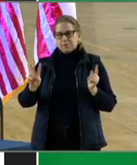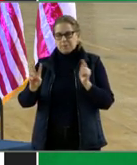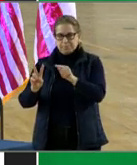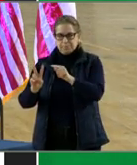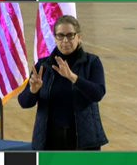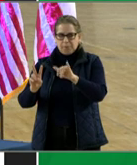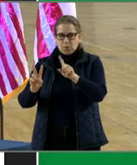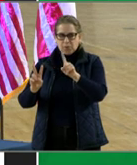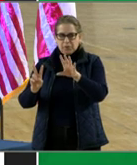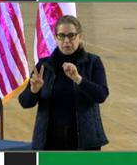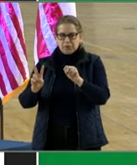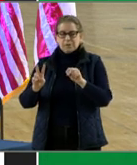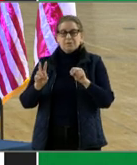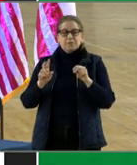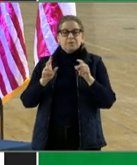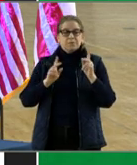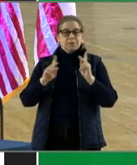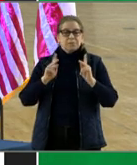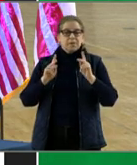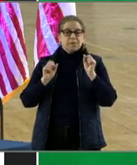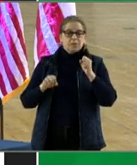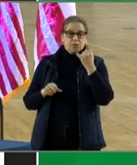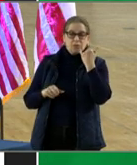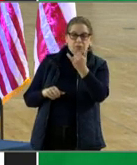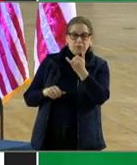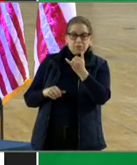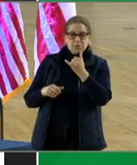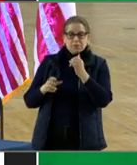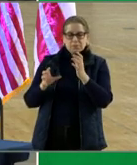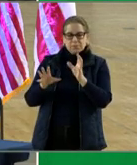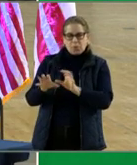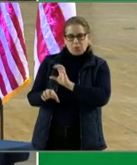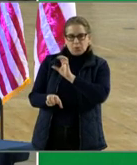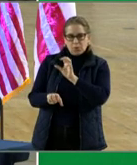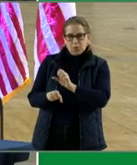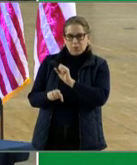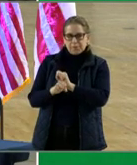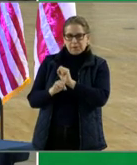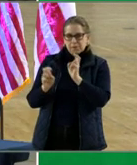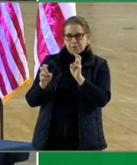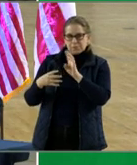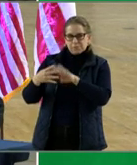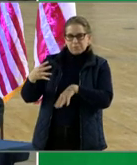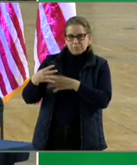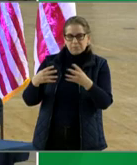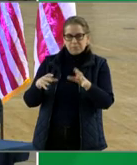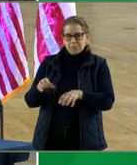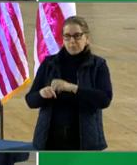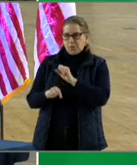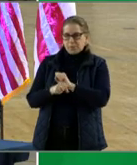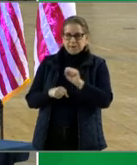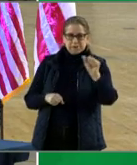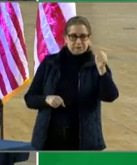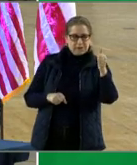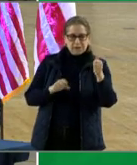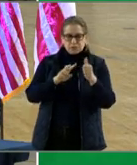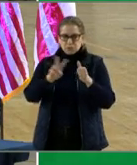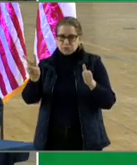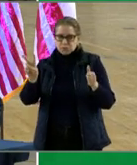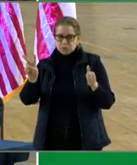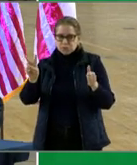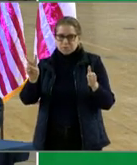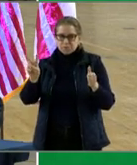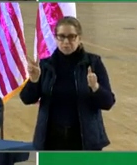schedule appointments. The site is open on Monday, Wednesday, and Friday from 10 to 2. They can schedule an appointment for efficiency. For